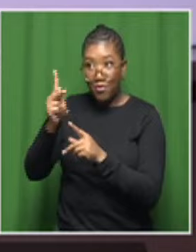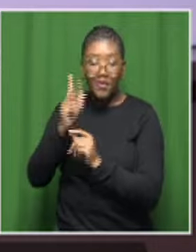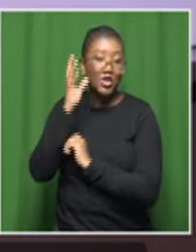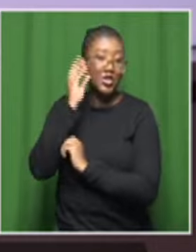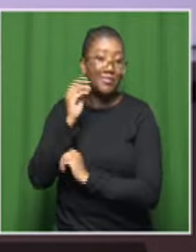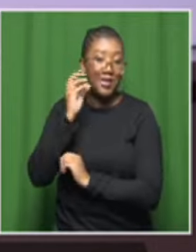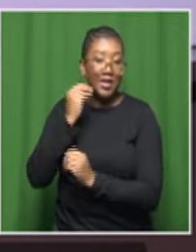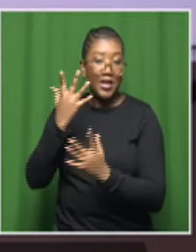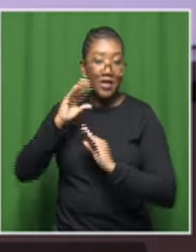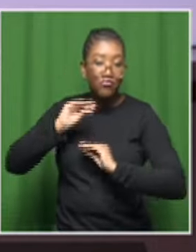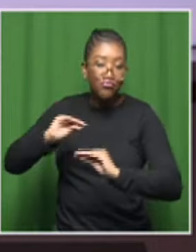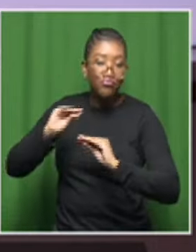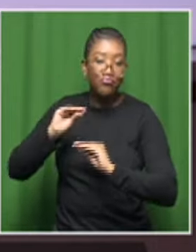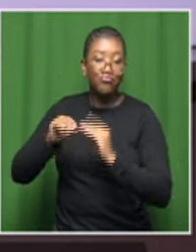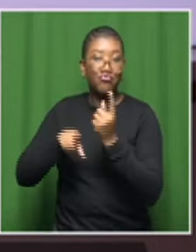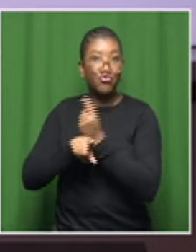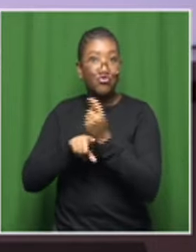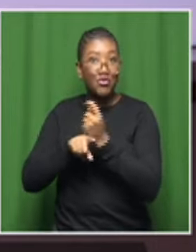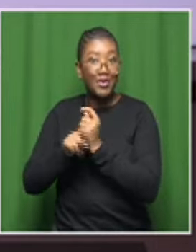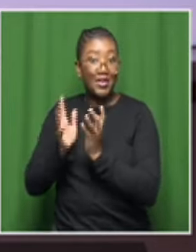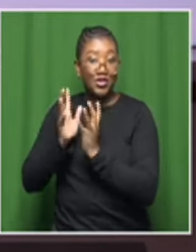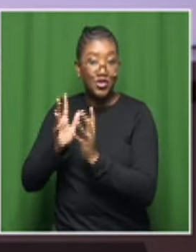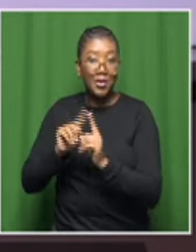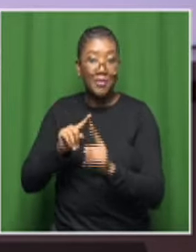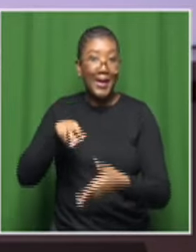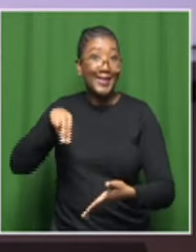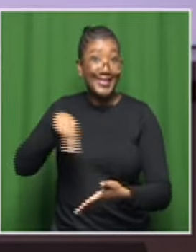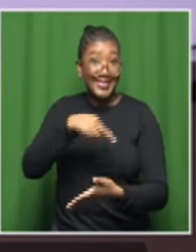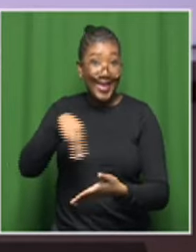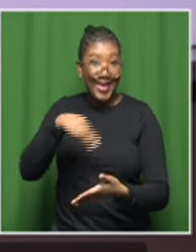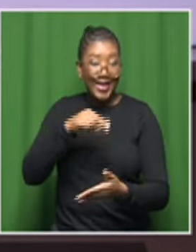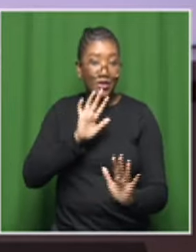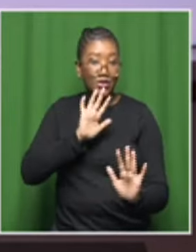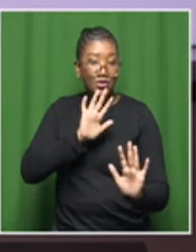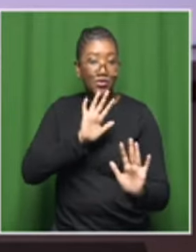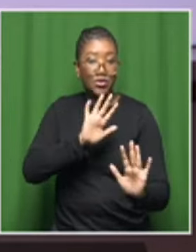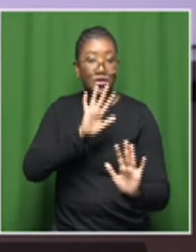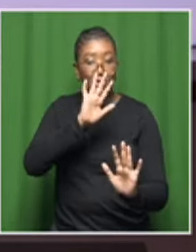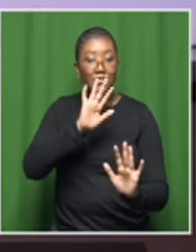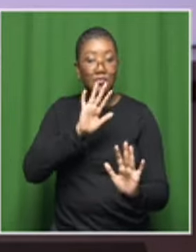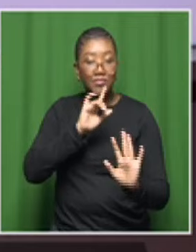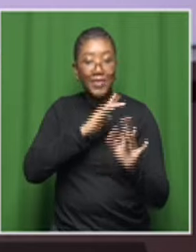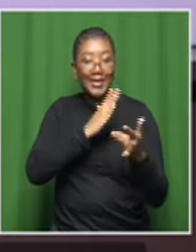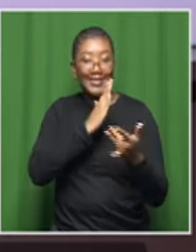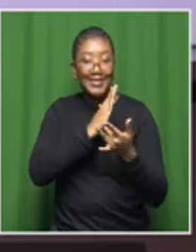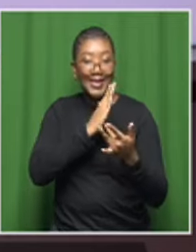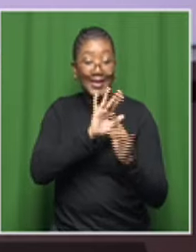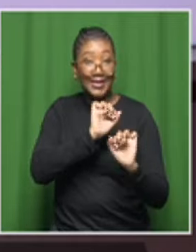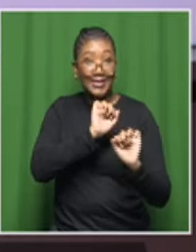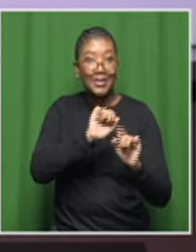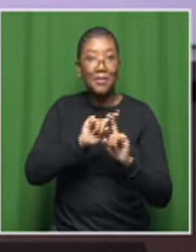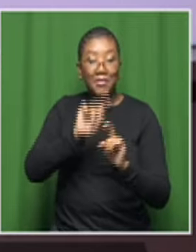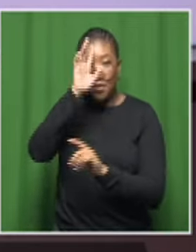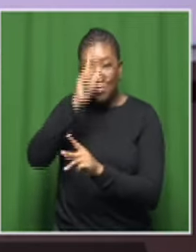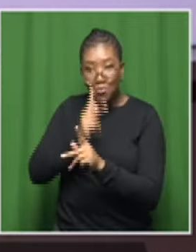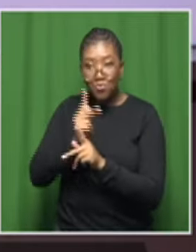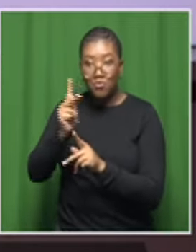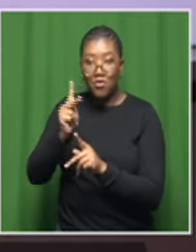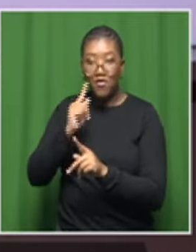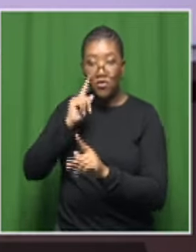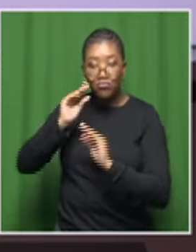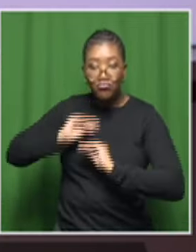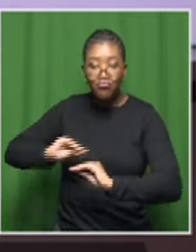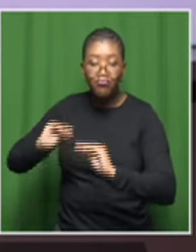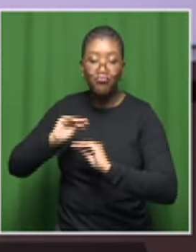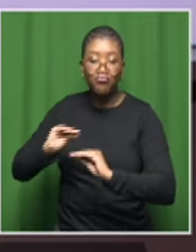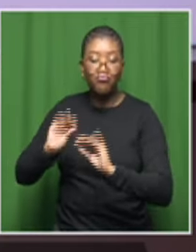our training, I mean, ballet is ballet ultimately, but we try and train them with a professional eye, which is different to syllabus